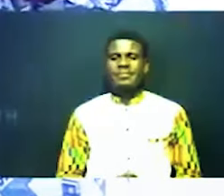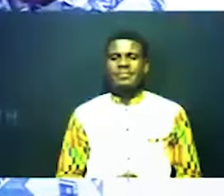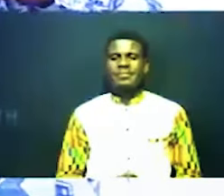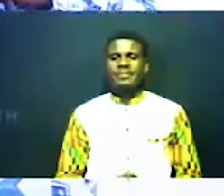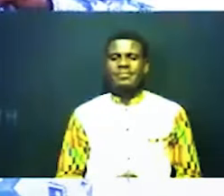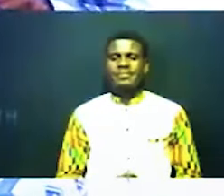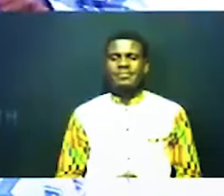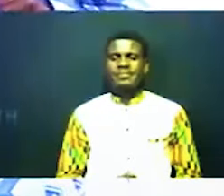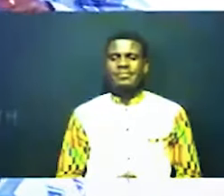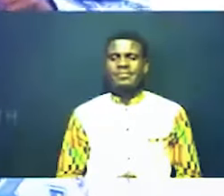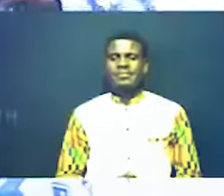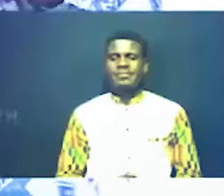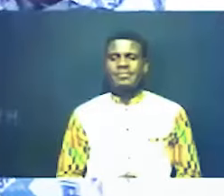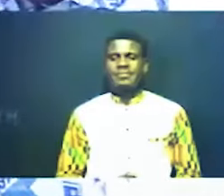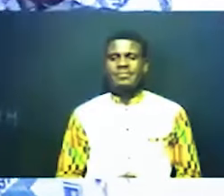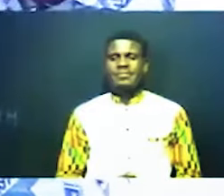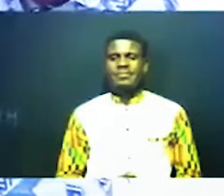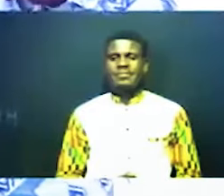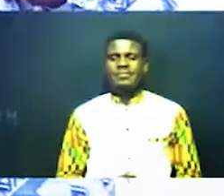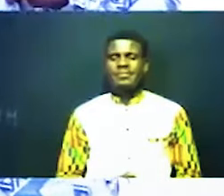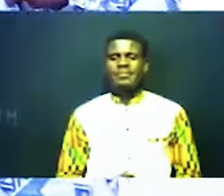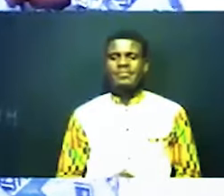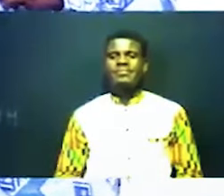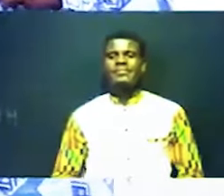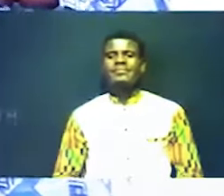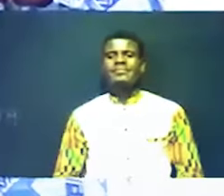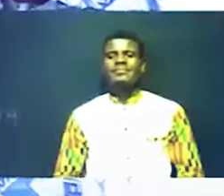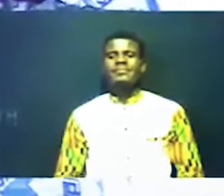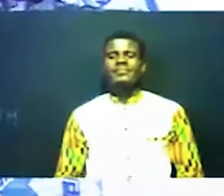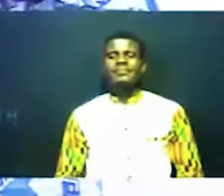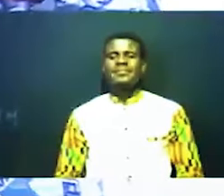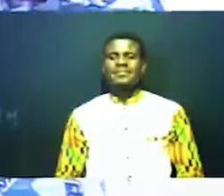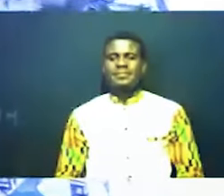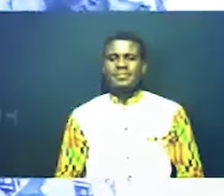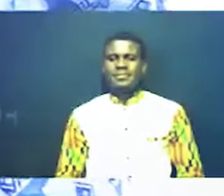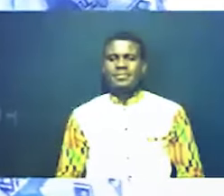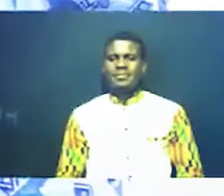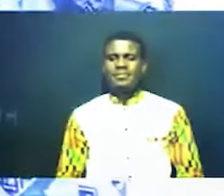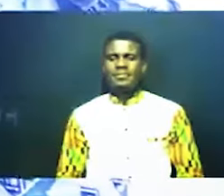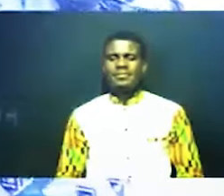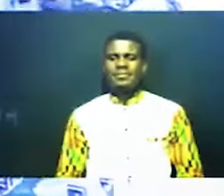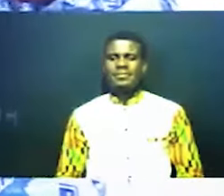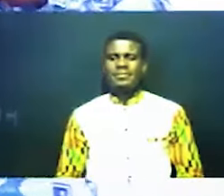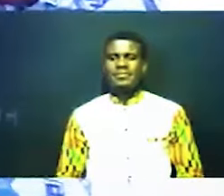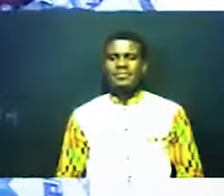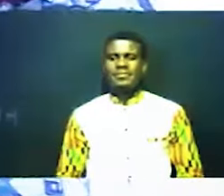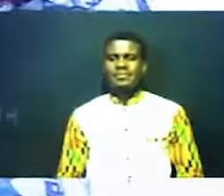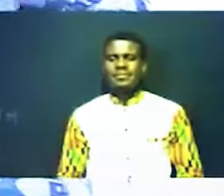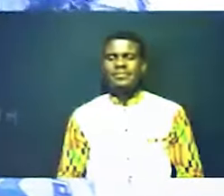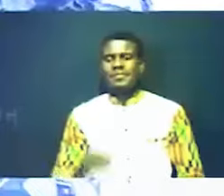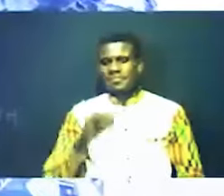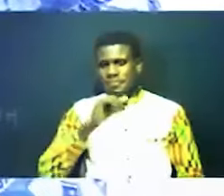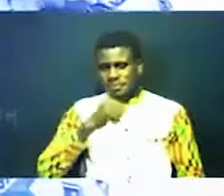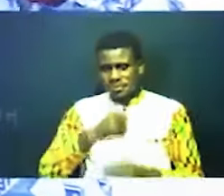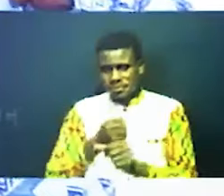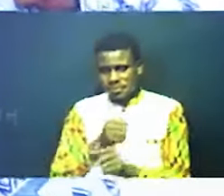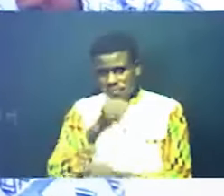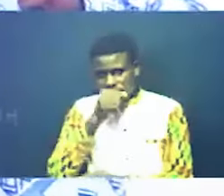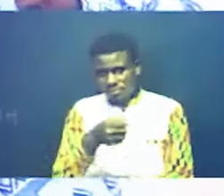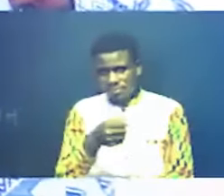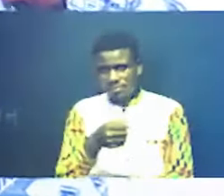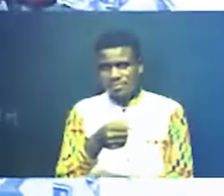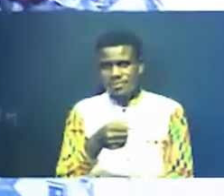anye ohaw biara na wanfa enkekanye amekekan nipa bebre. See to it. Monhwe